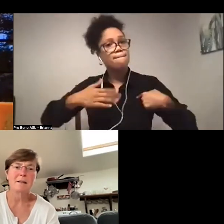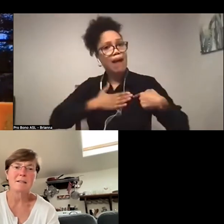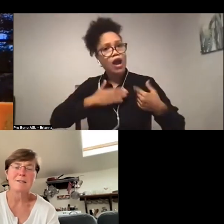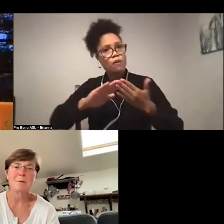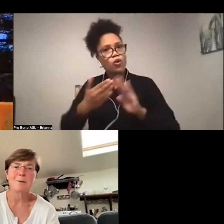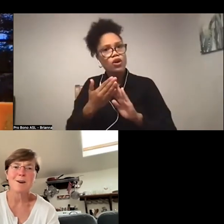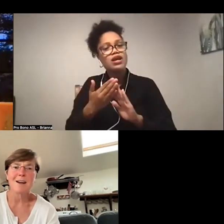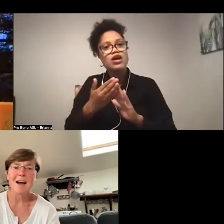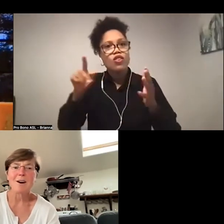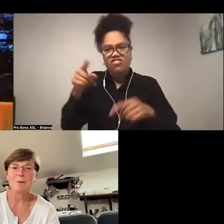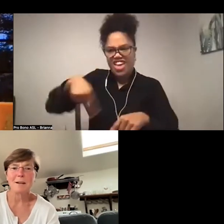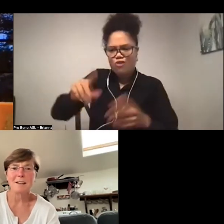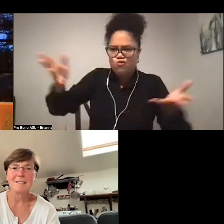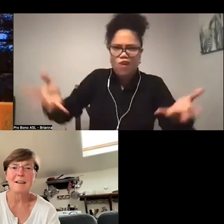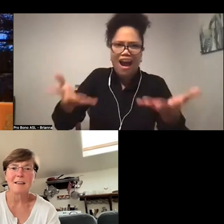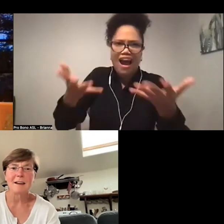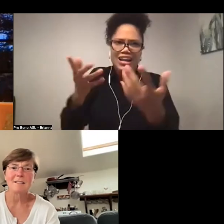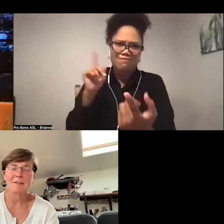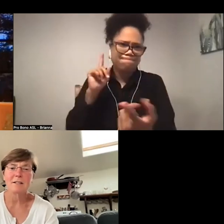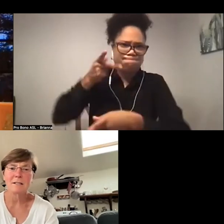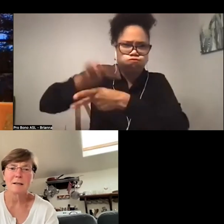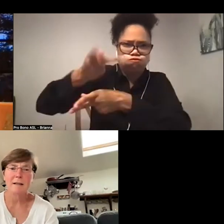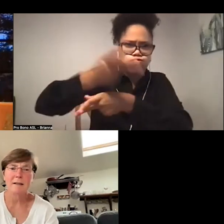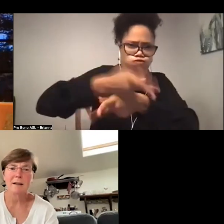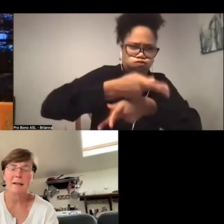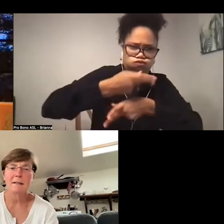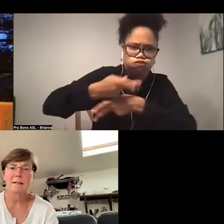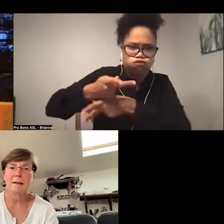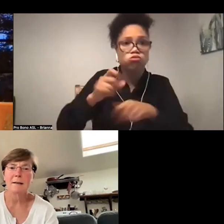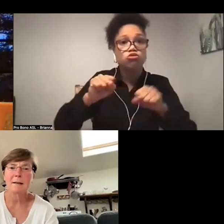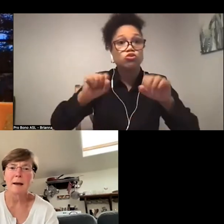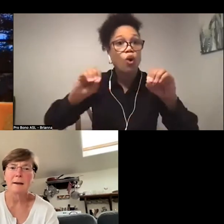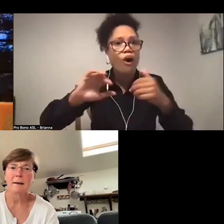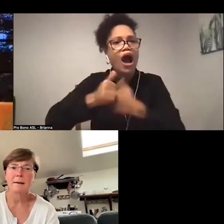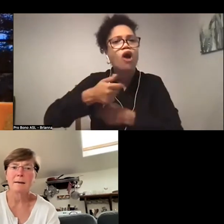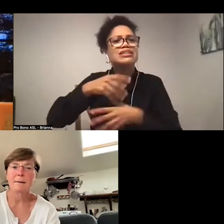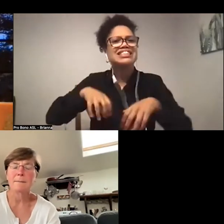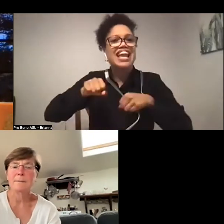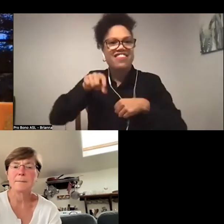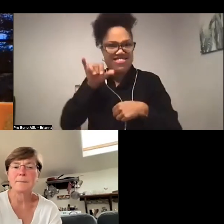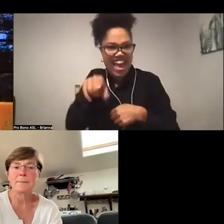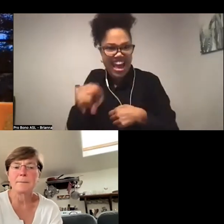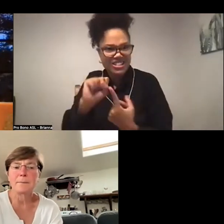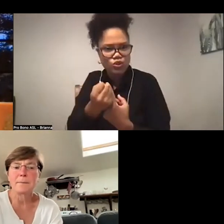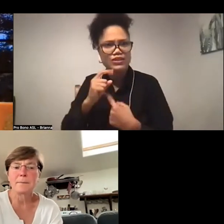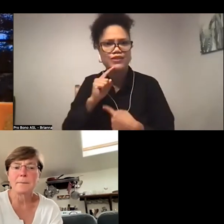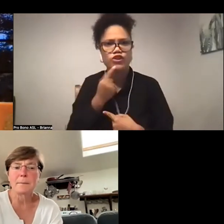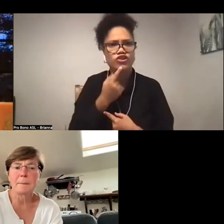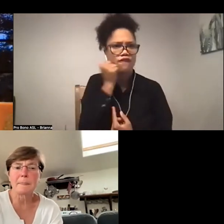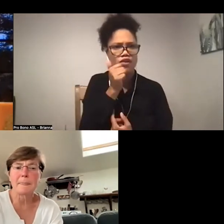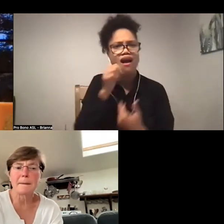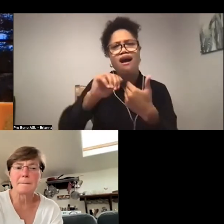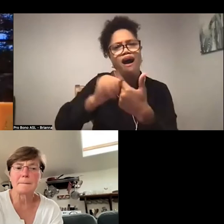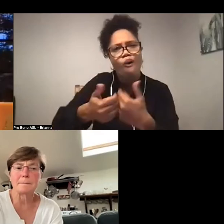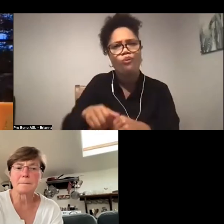this. So how do we take that seriously in the day-to-day? That's right.